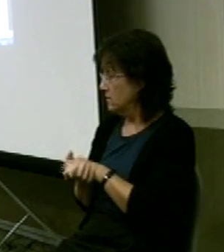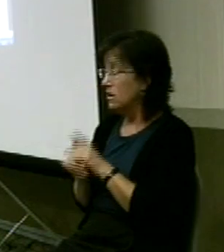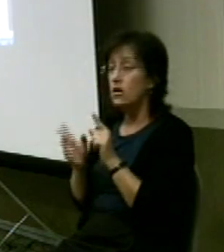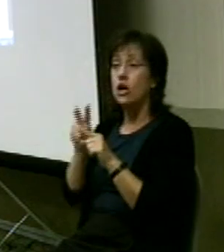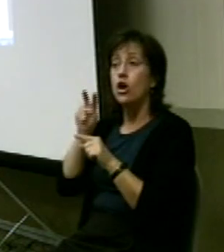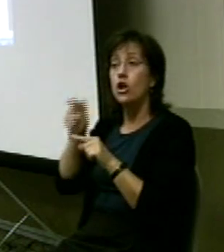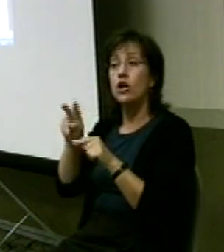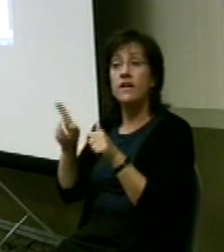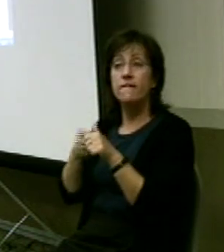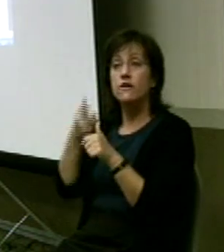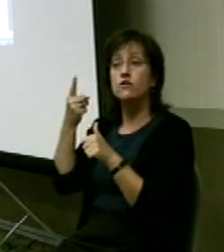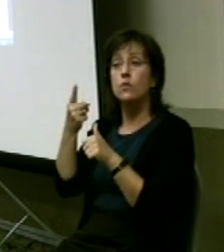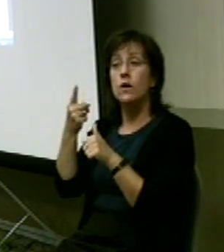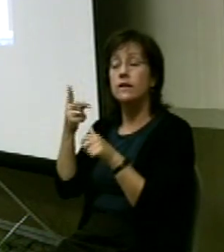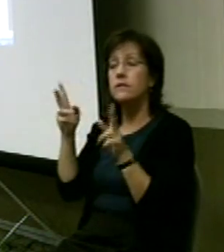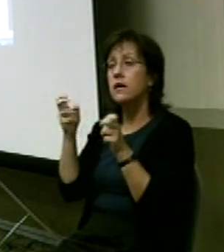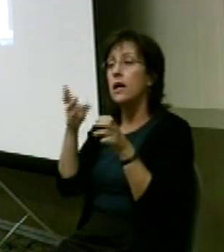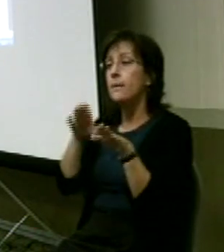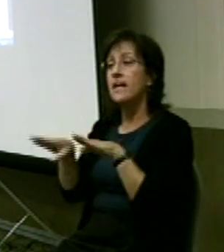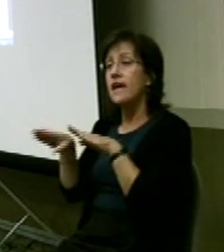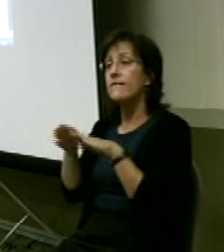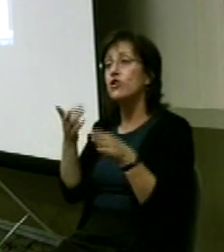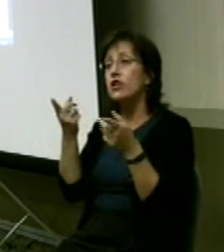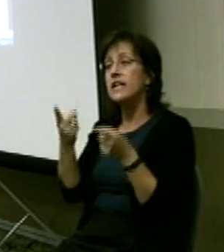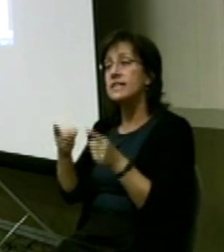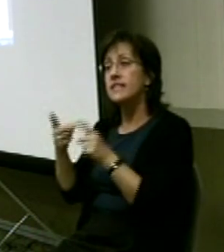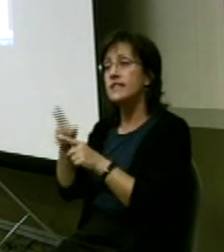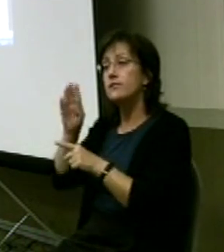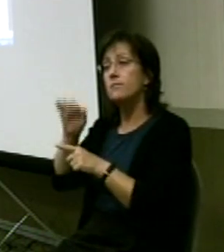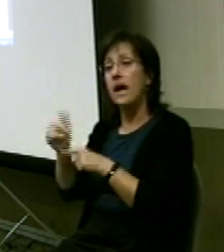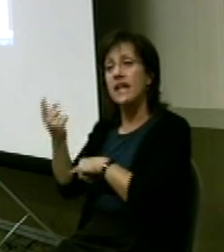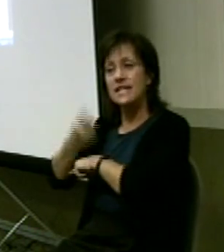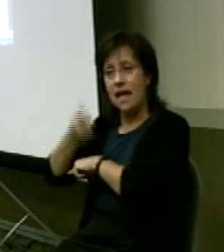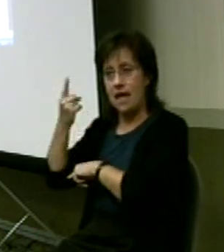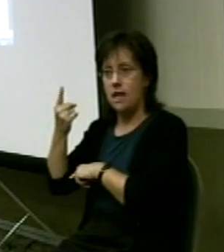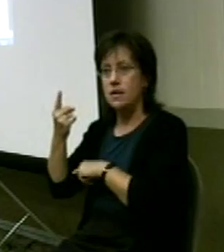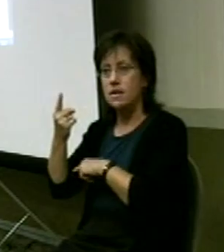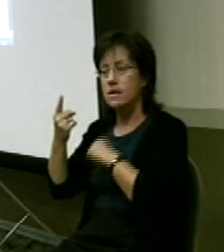you want to just look at the first one, behavior incidents by day.